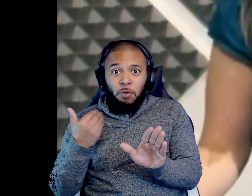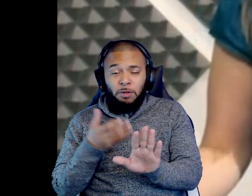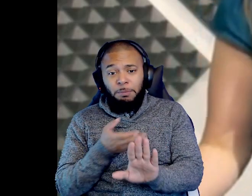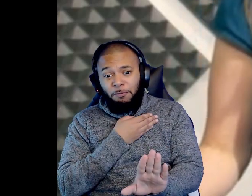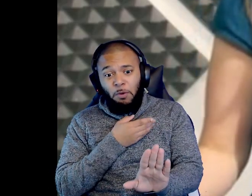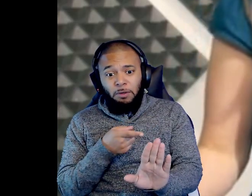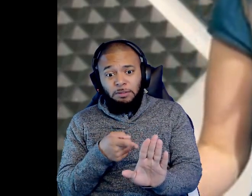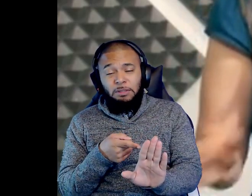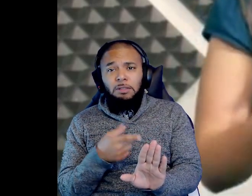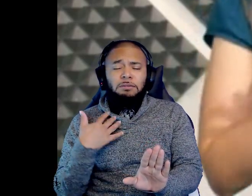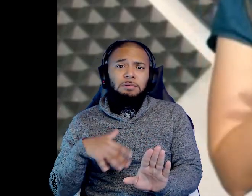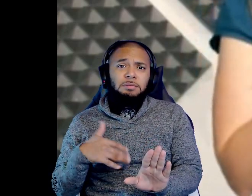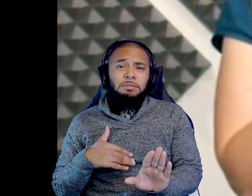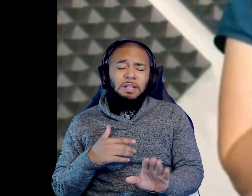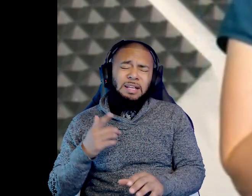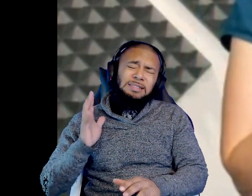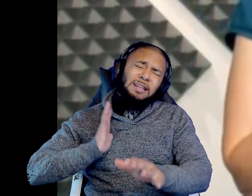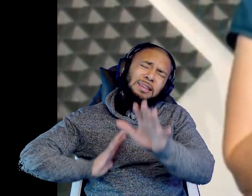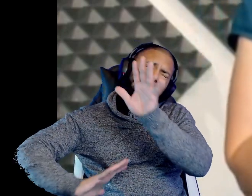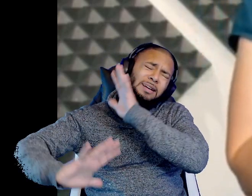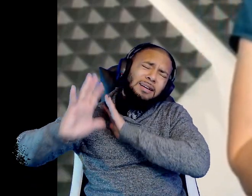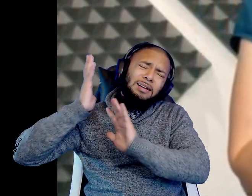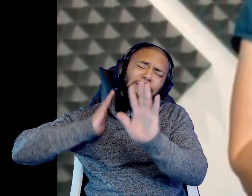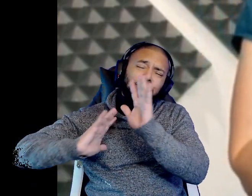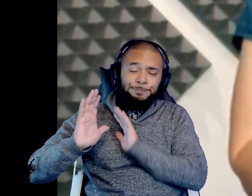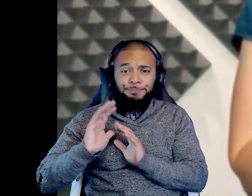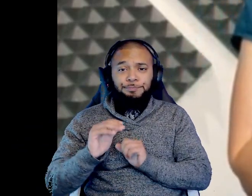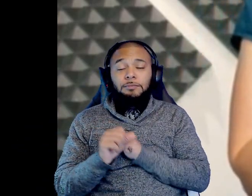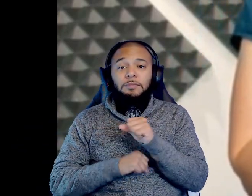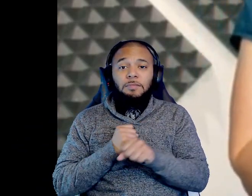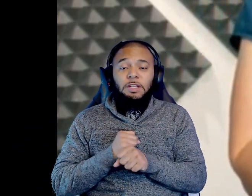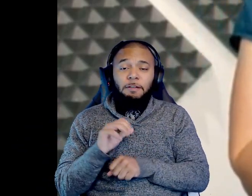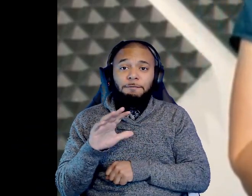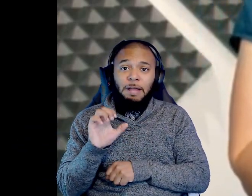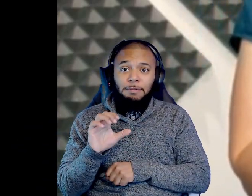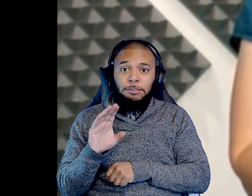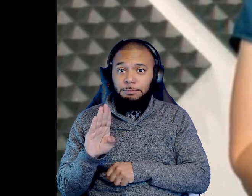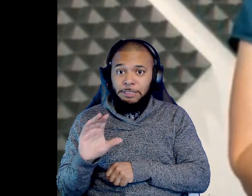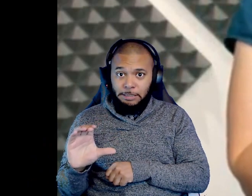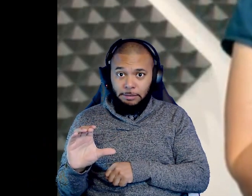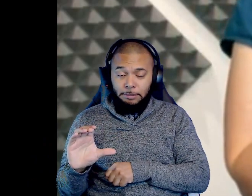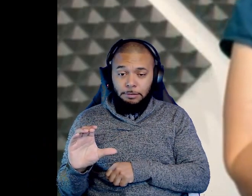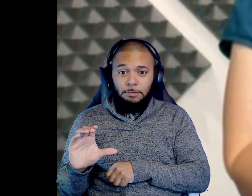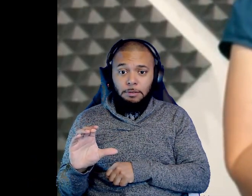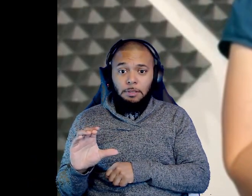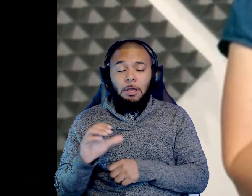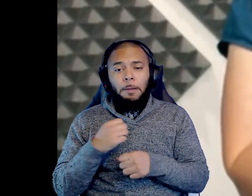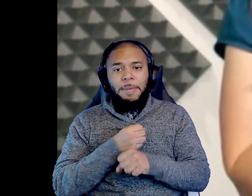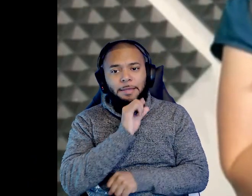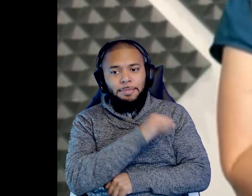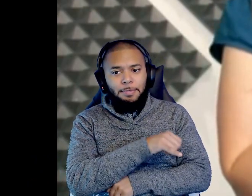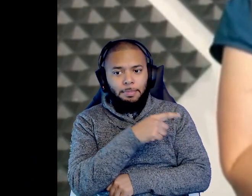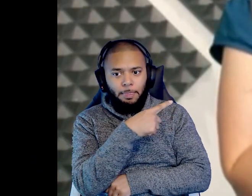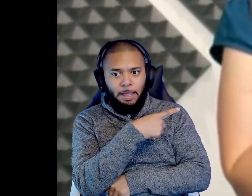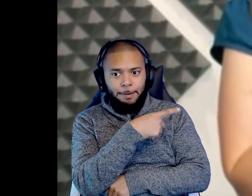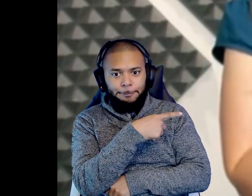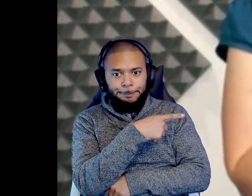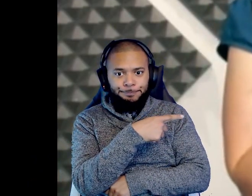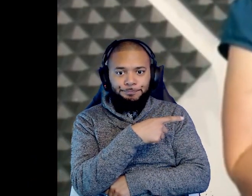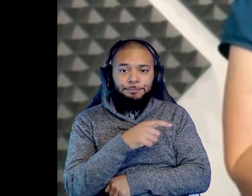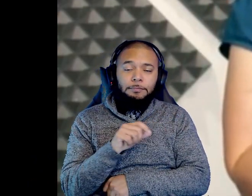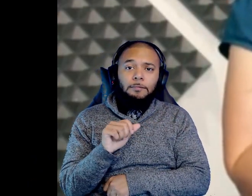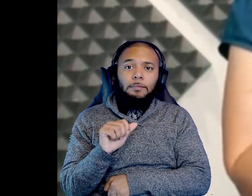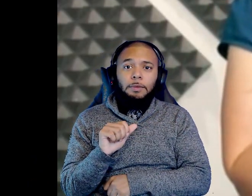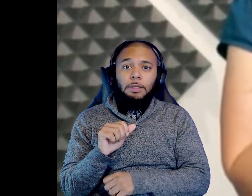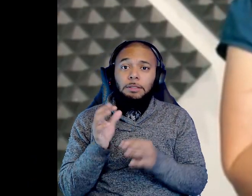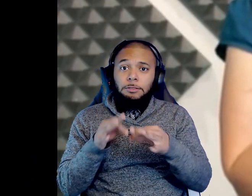a long time. So in the year 500 BC is when they created this neat little invention called the abacus. The abacus is